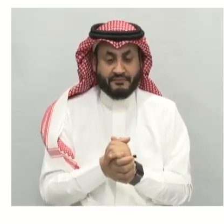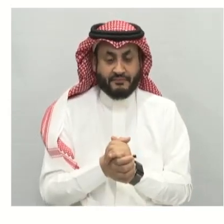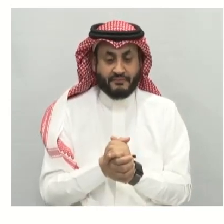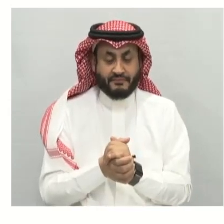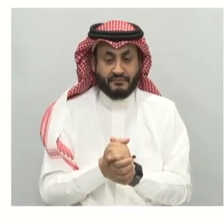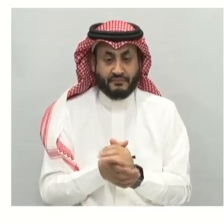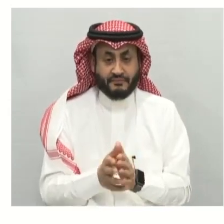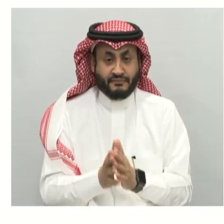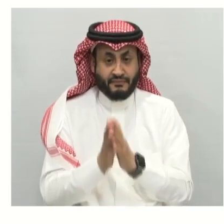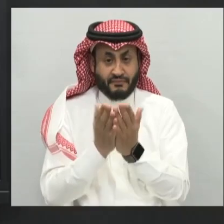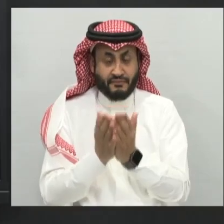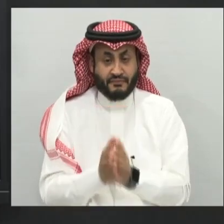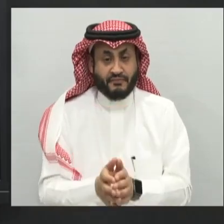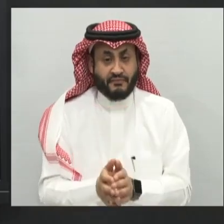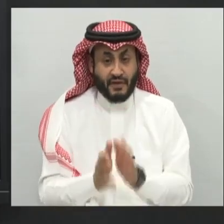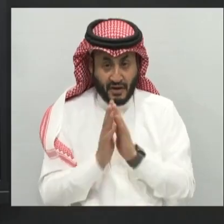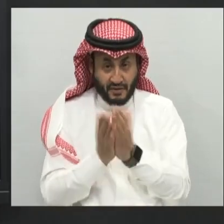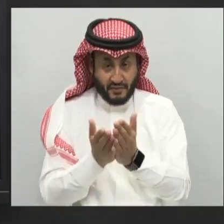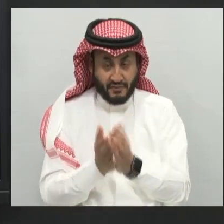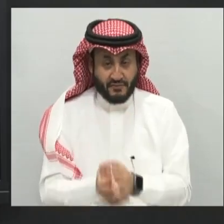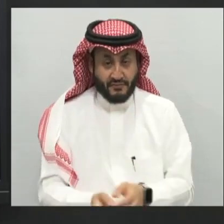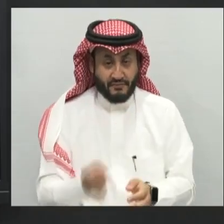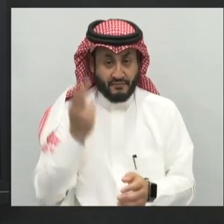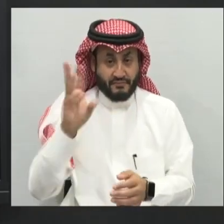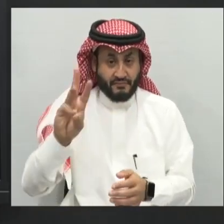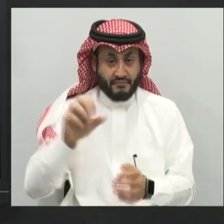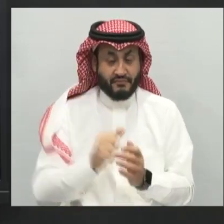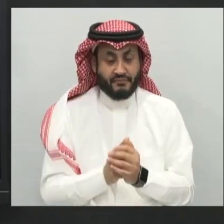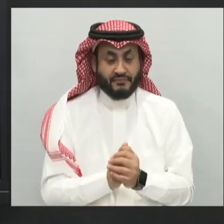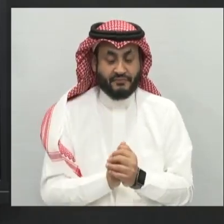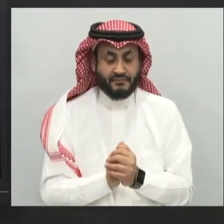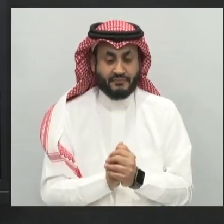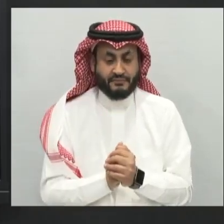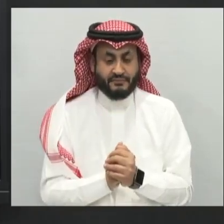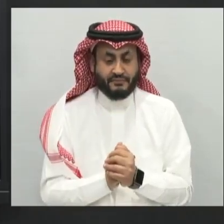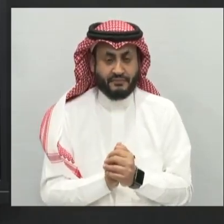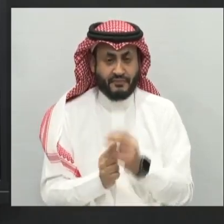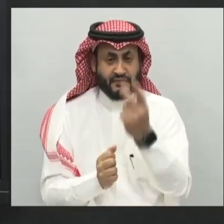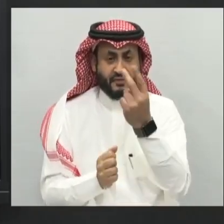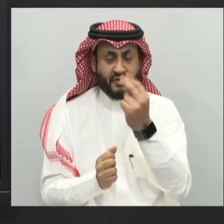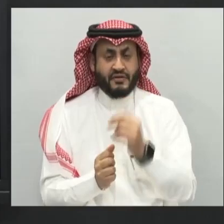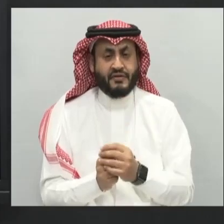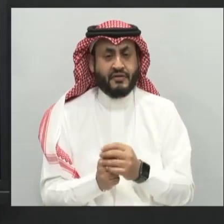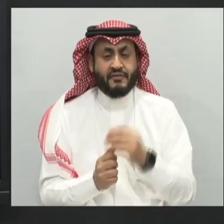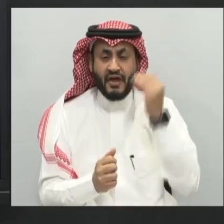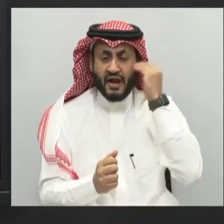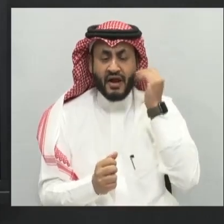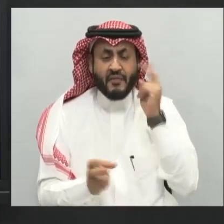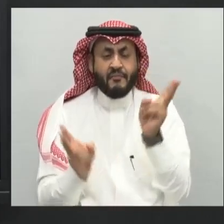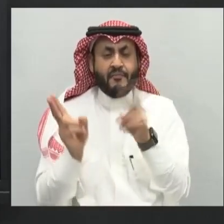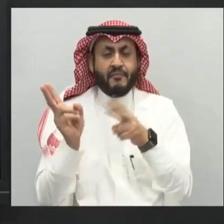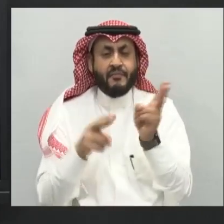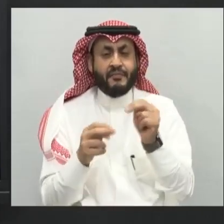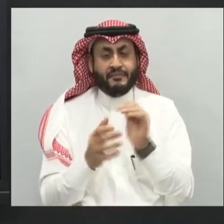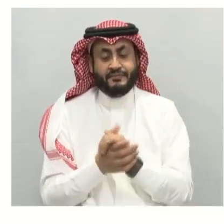So on page 26, did you open page 26? Excellent. So we have two girls talking to each other. What are they saying to each